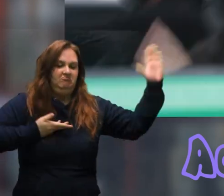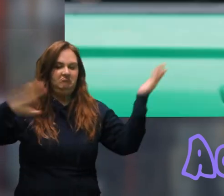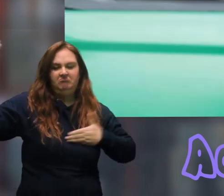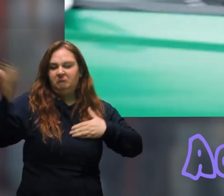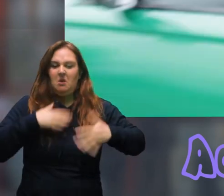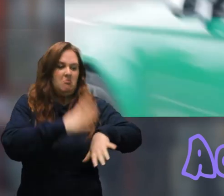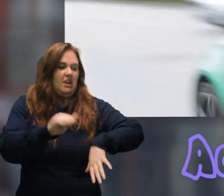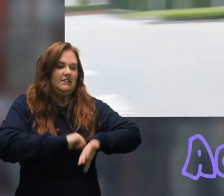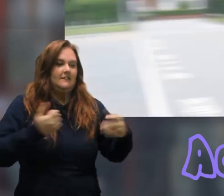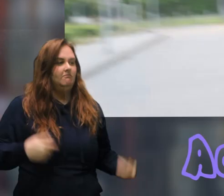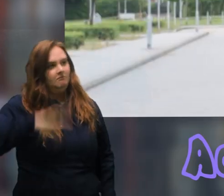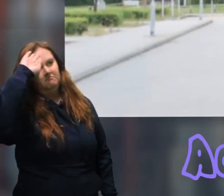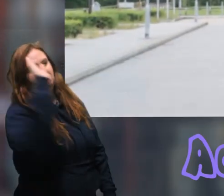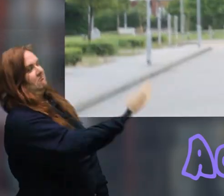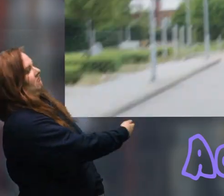anything.